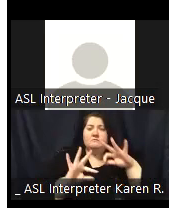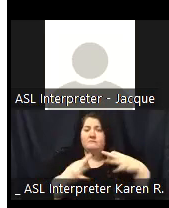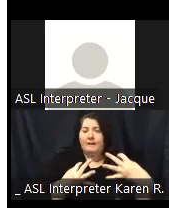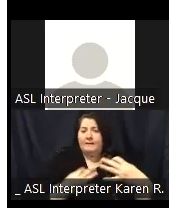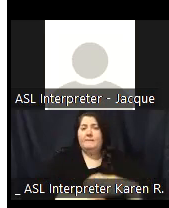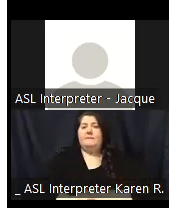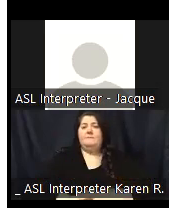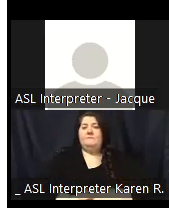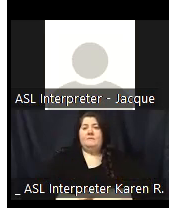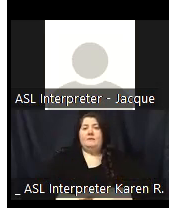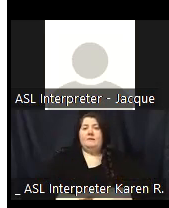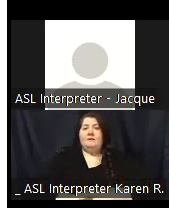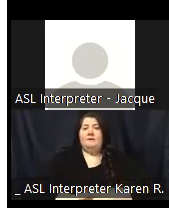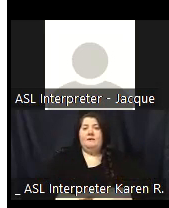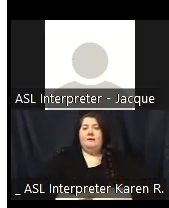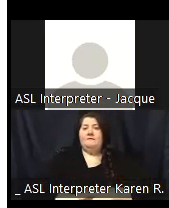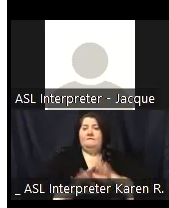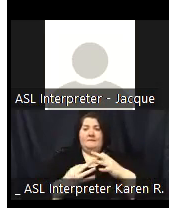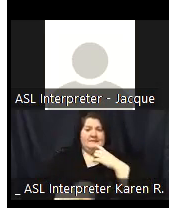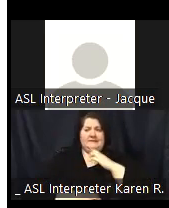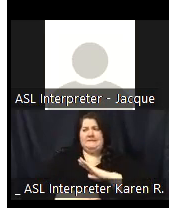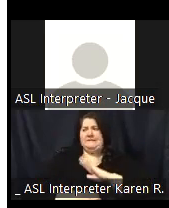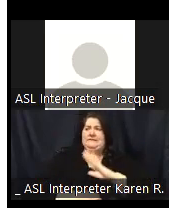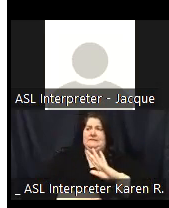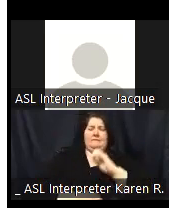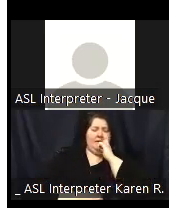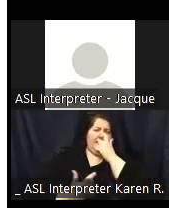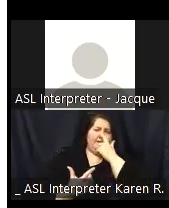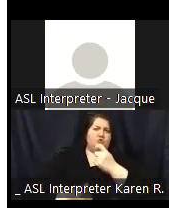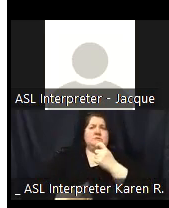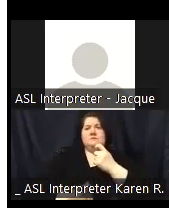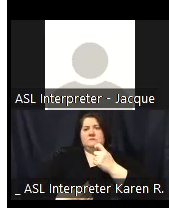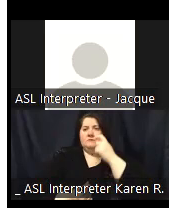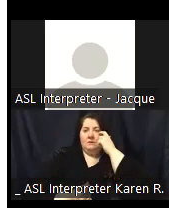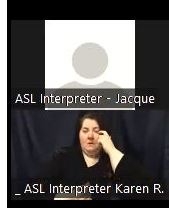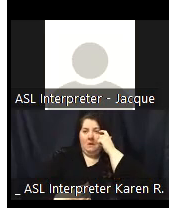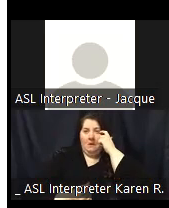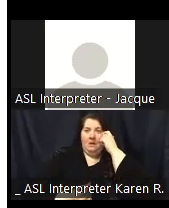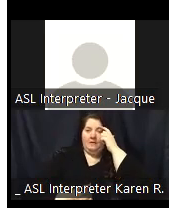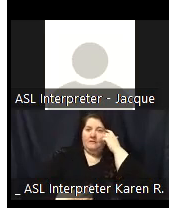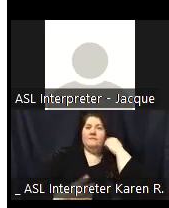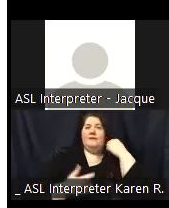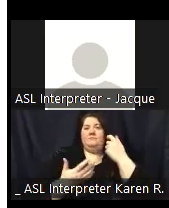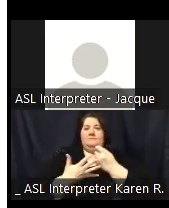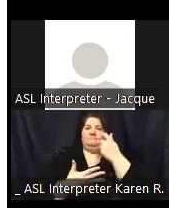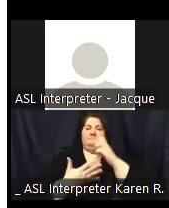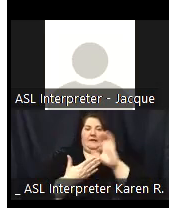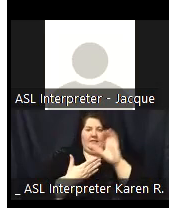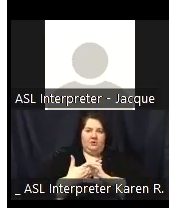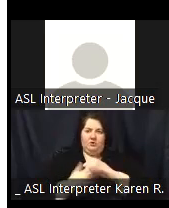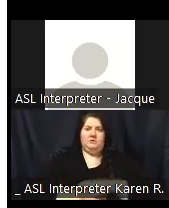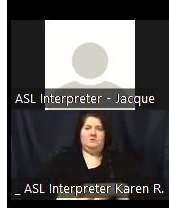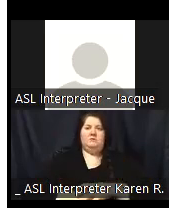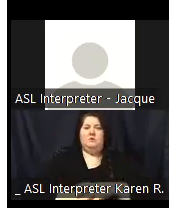And if the family says, no, thank you, I'm not interested, then it would be removed off calendars, and there would